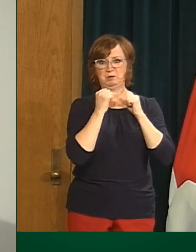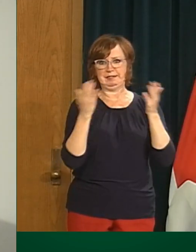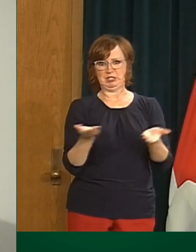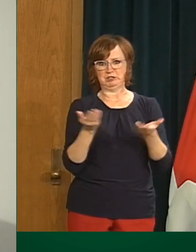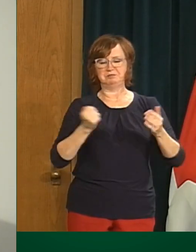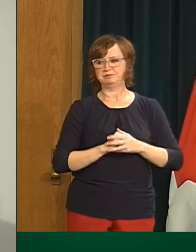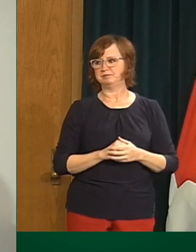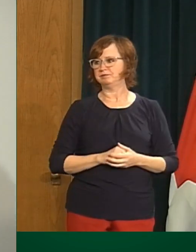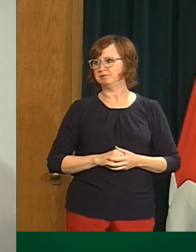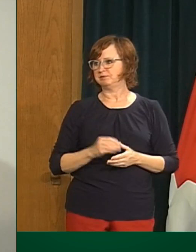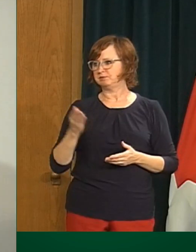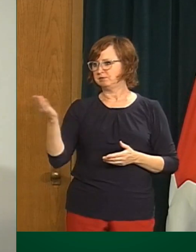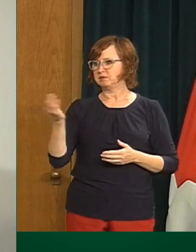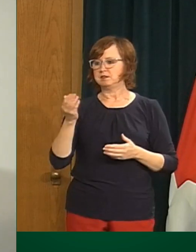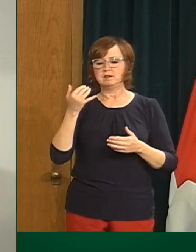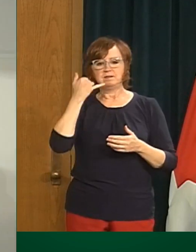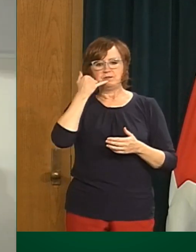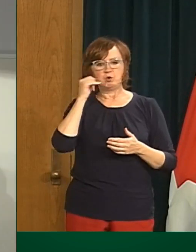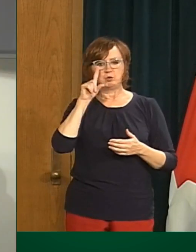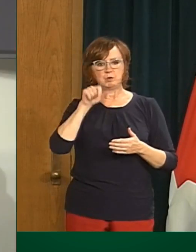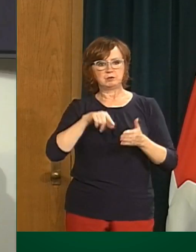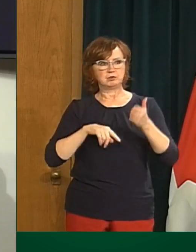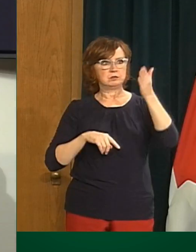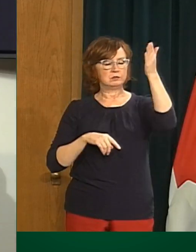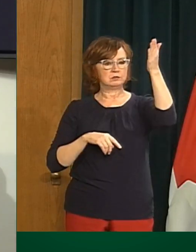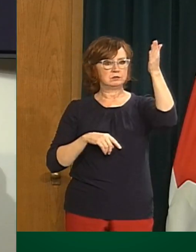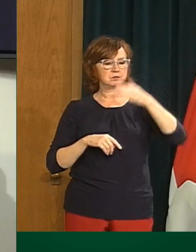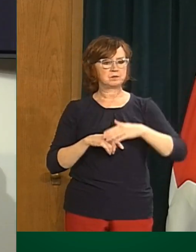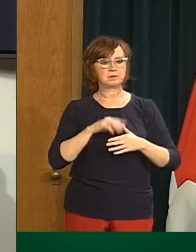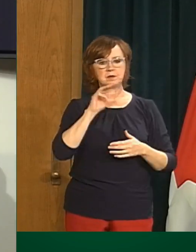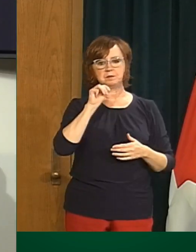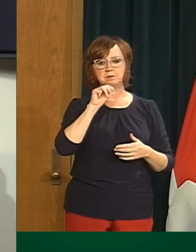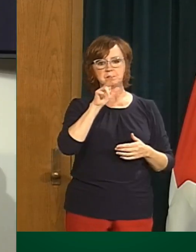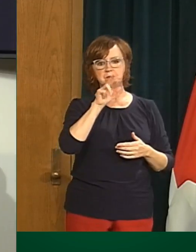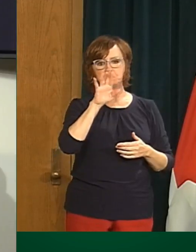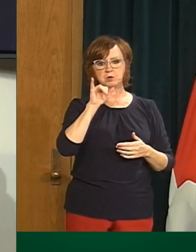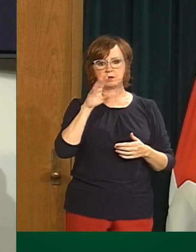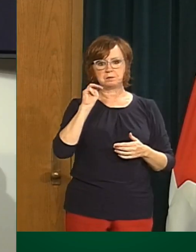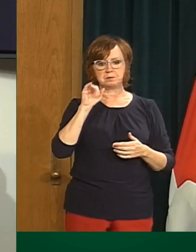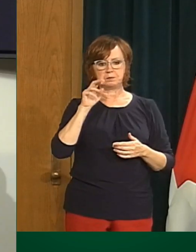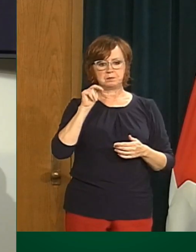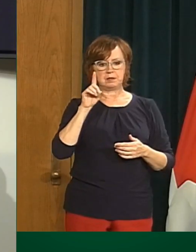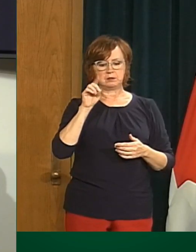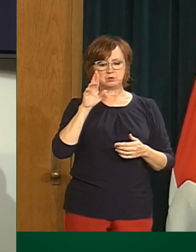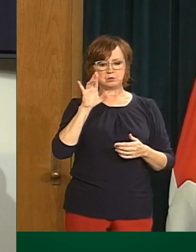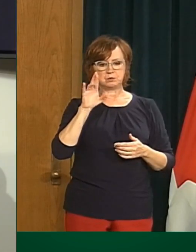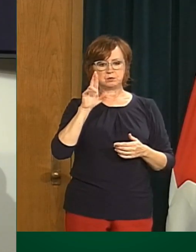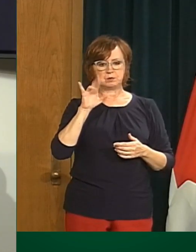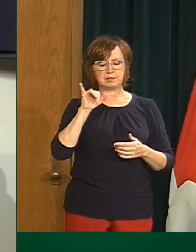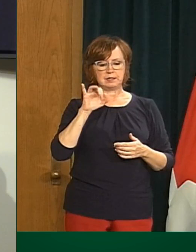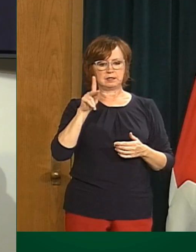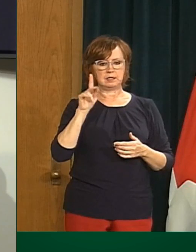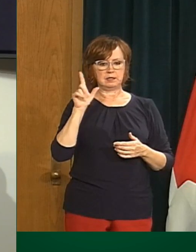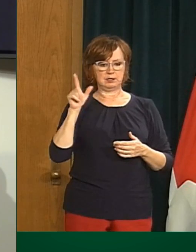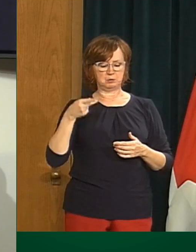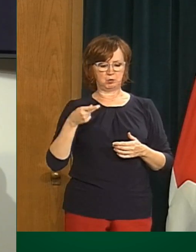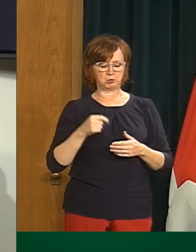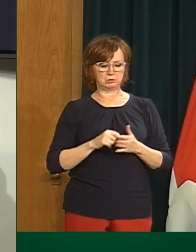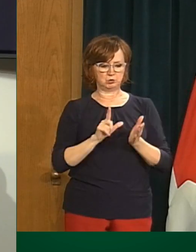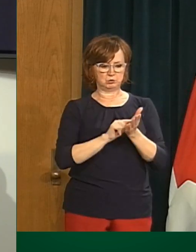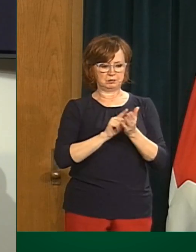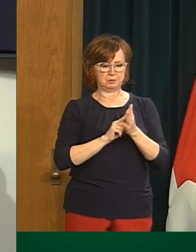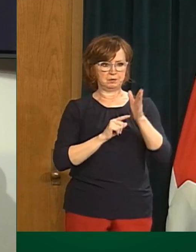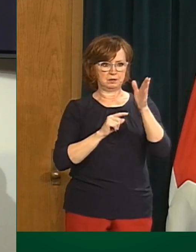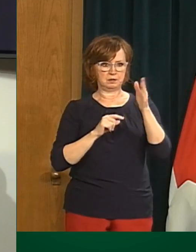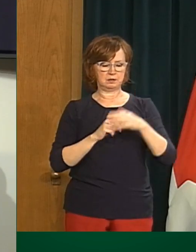We'll take our next question from the line. Operator? We have Murray Mandrick with the Leader Post. Thanks very much. I have a question about